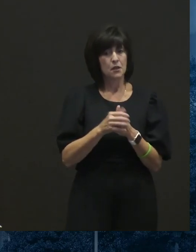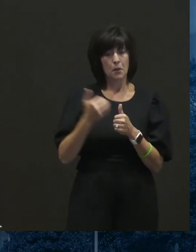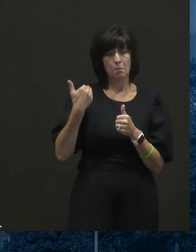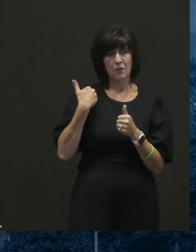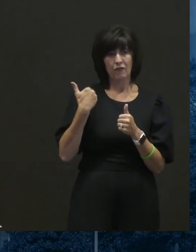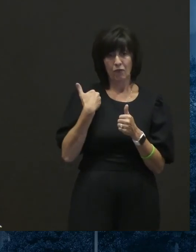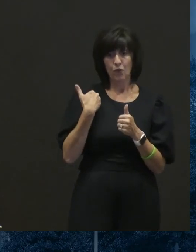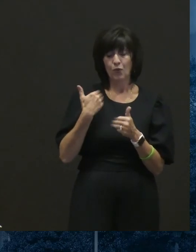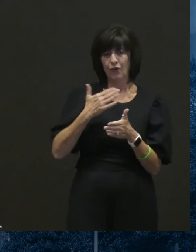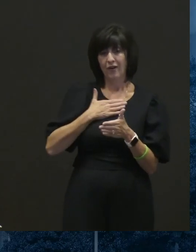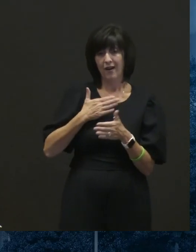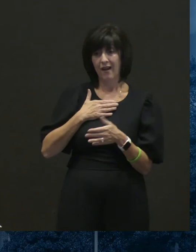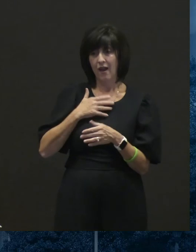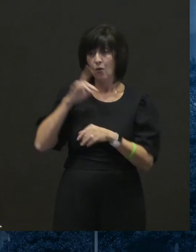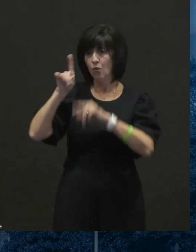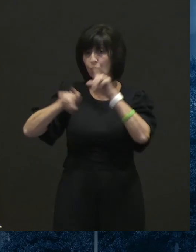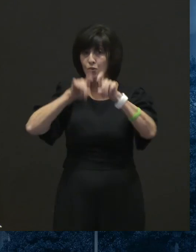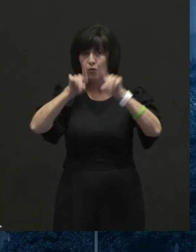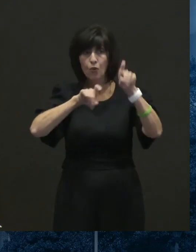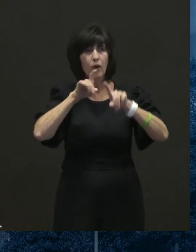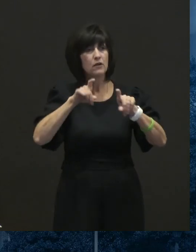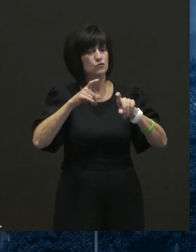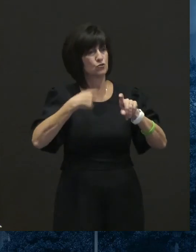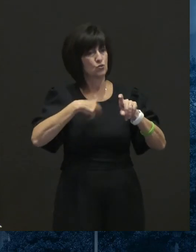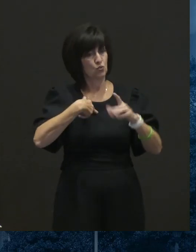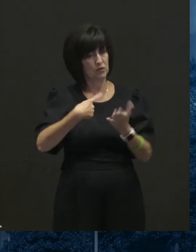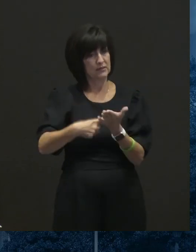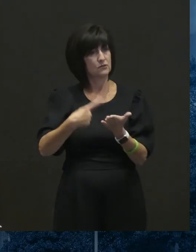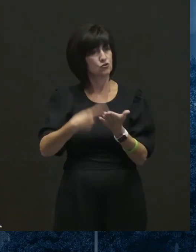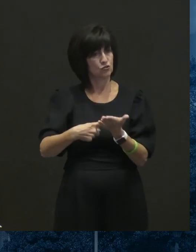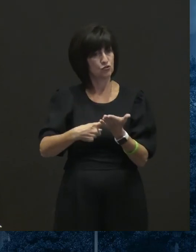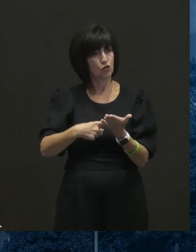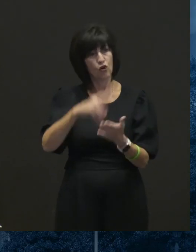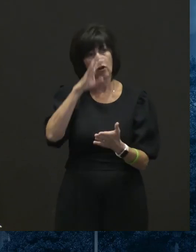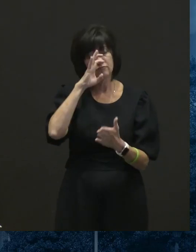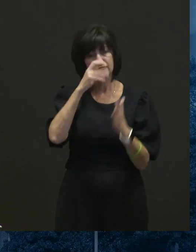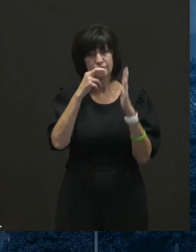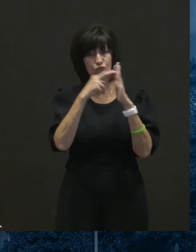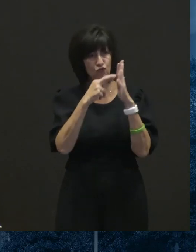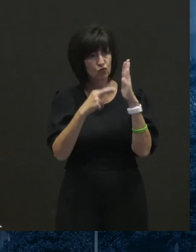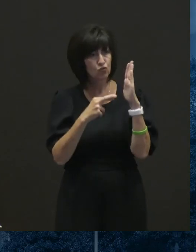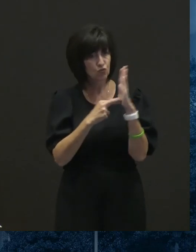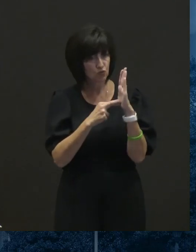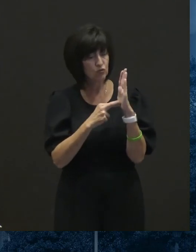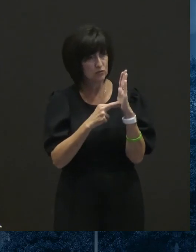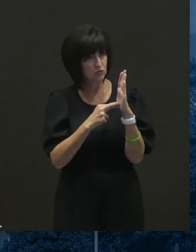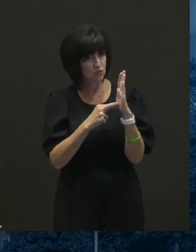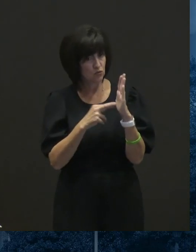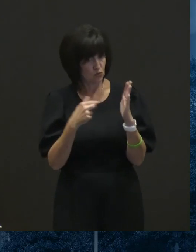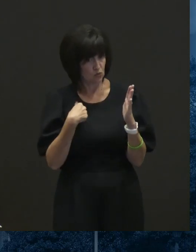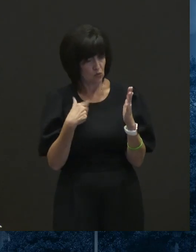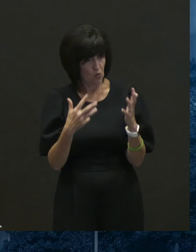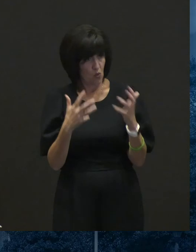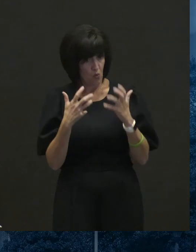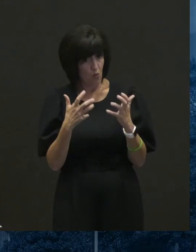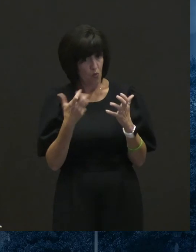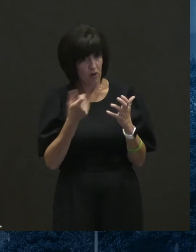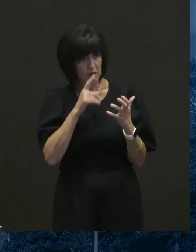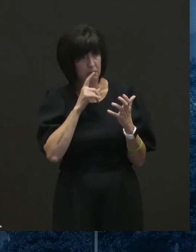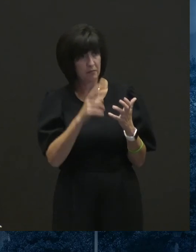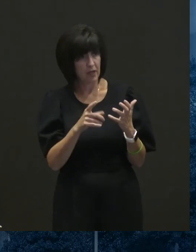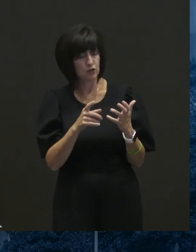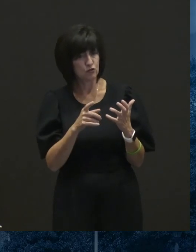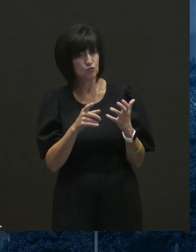ask when we come up with restrictions for these business sectors, are we creating, will we have an